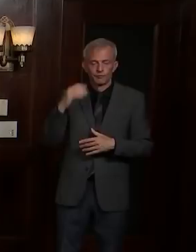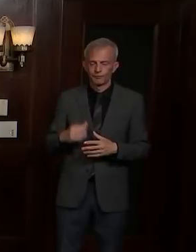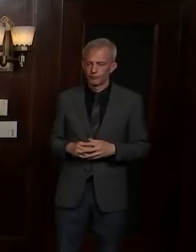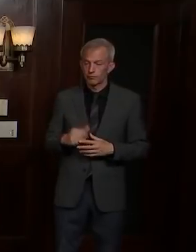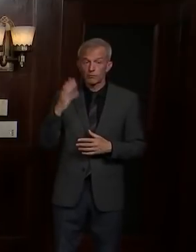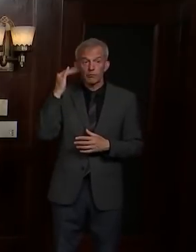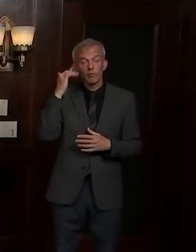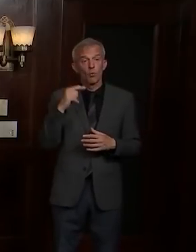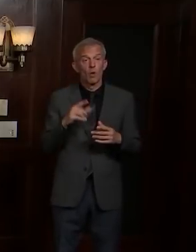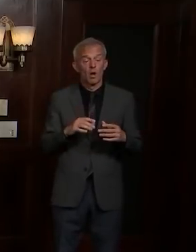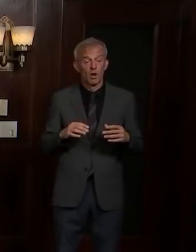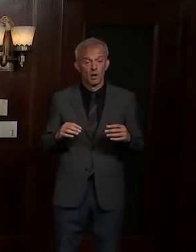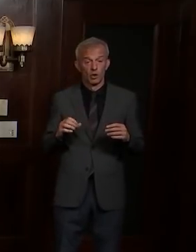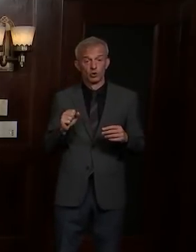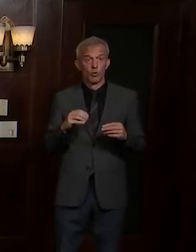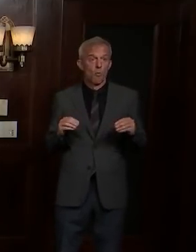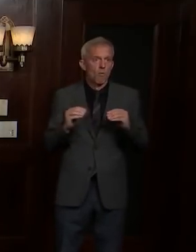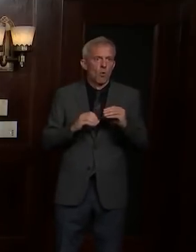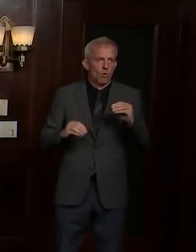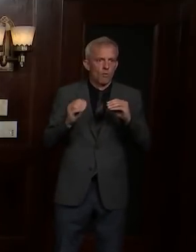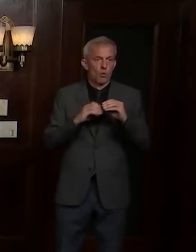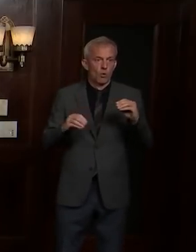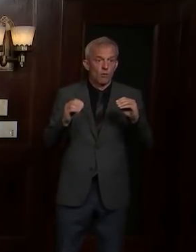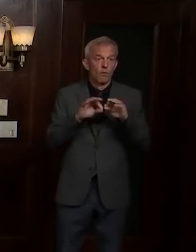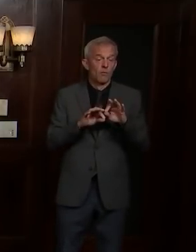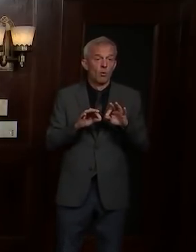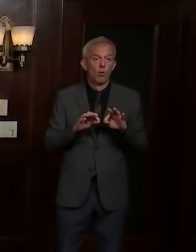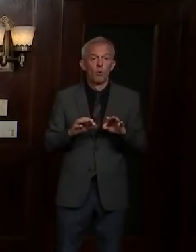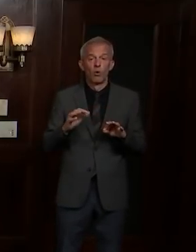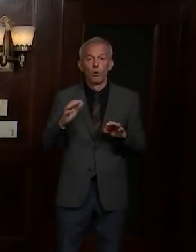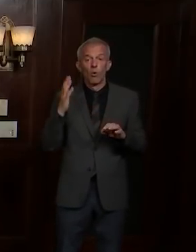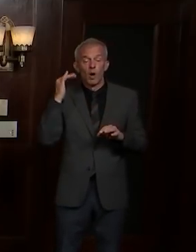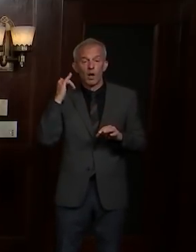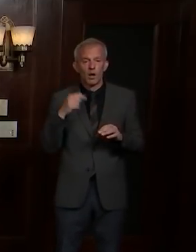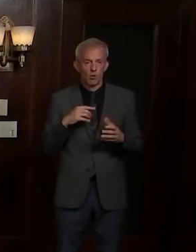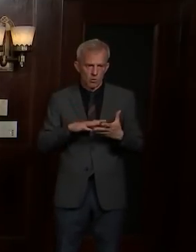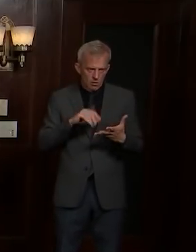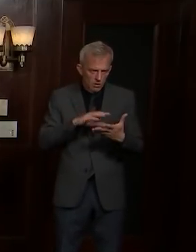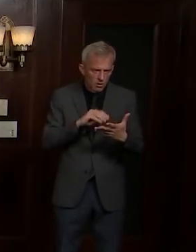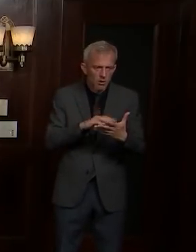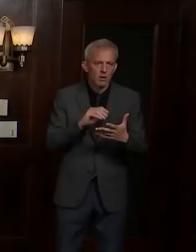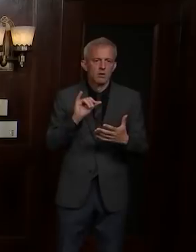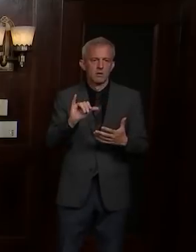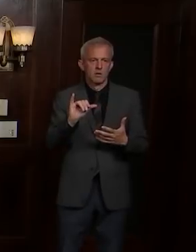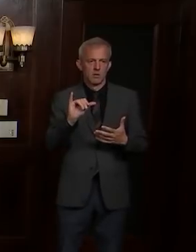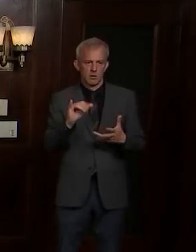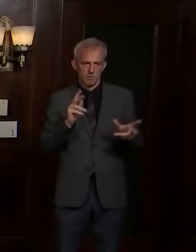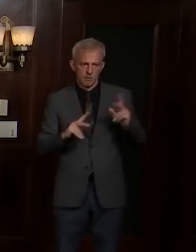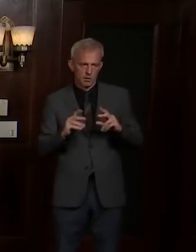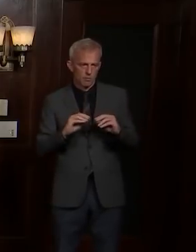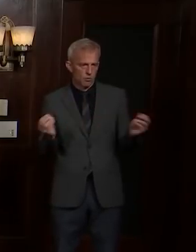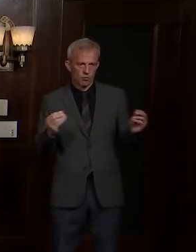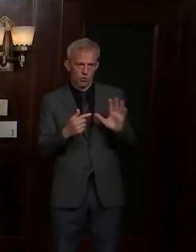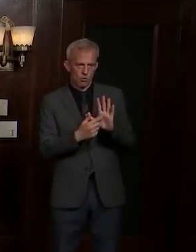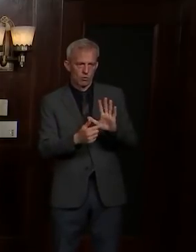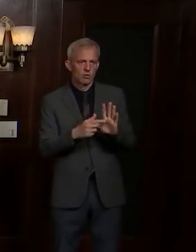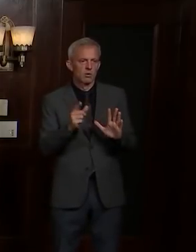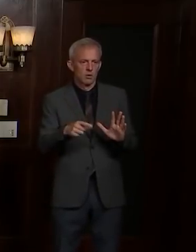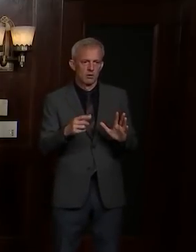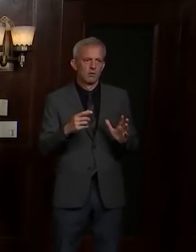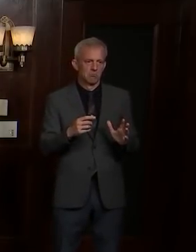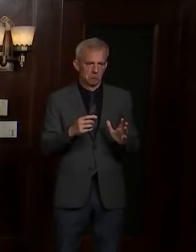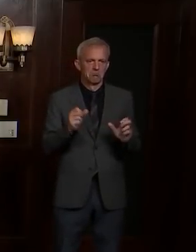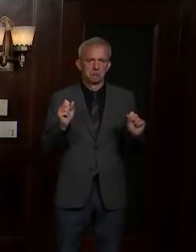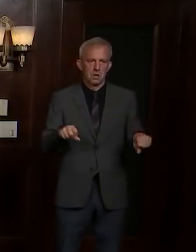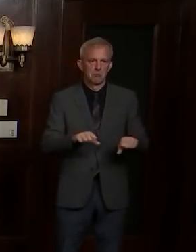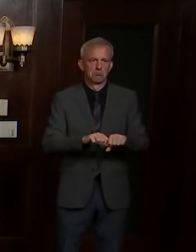we're gaining more information and we're learning that, in fact, asymptomatic people may also be infectious and capable